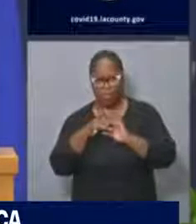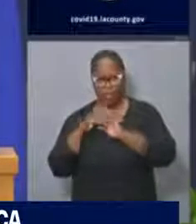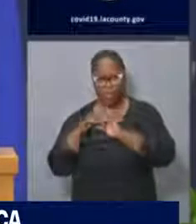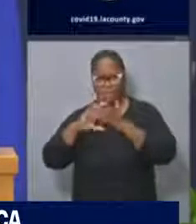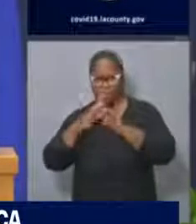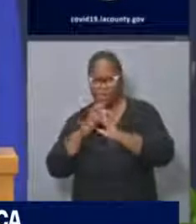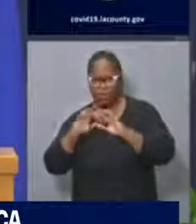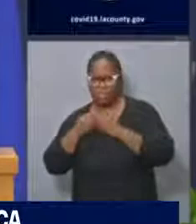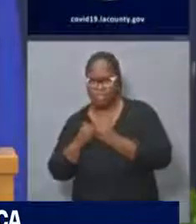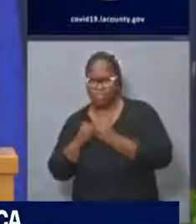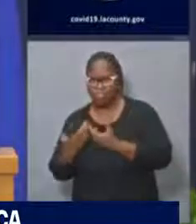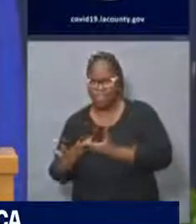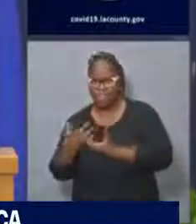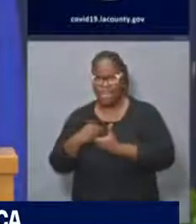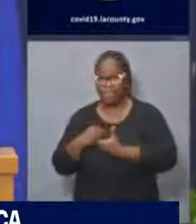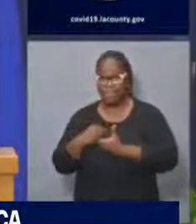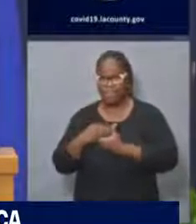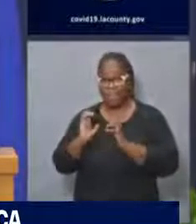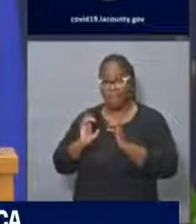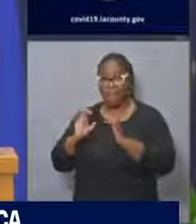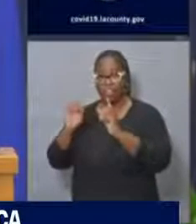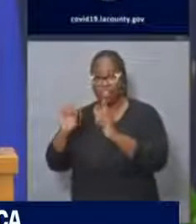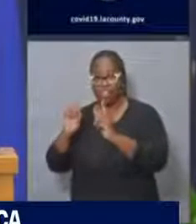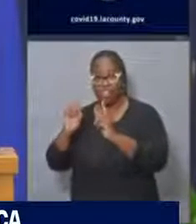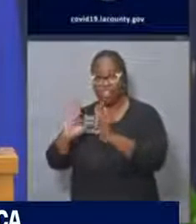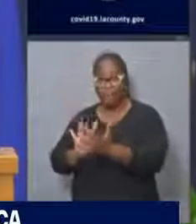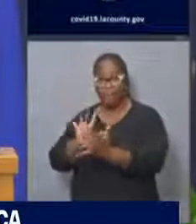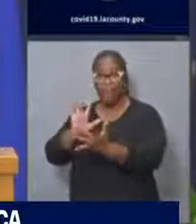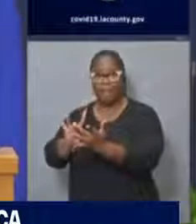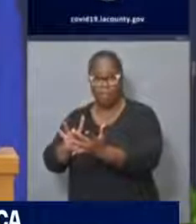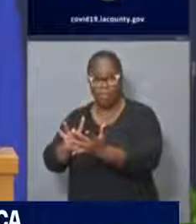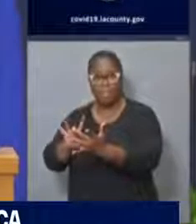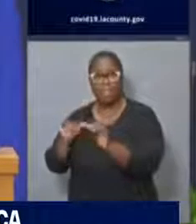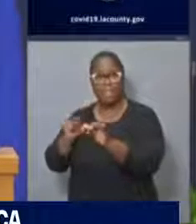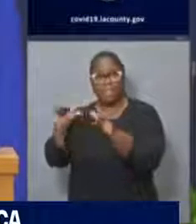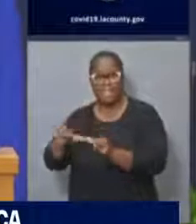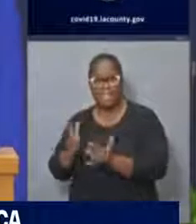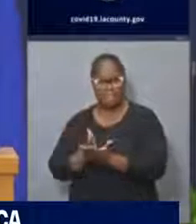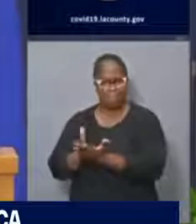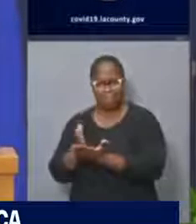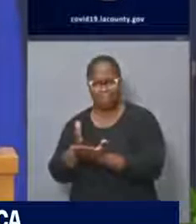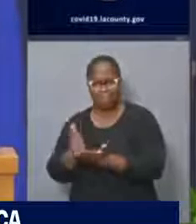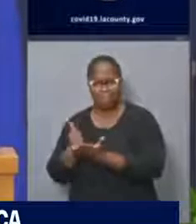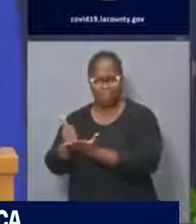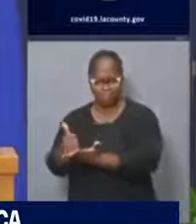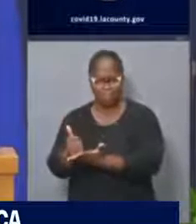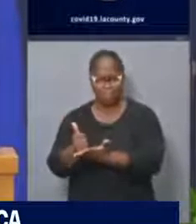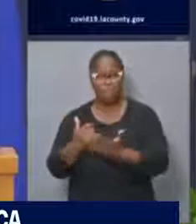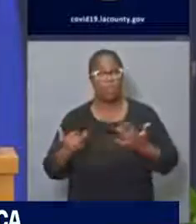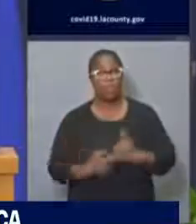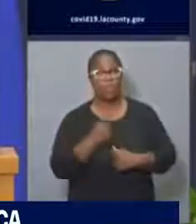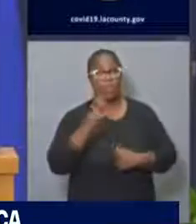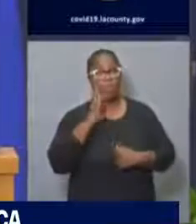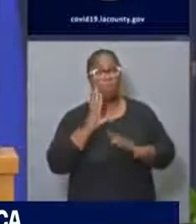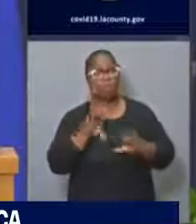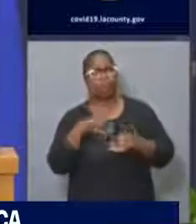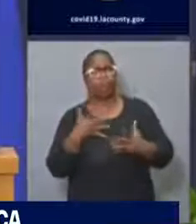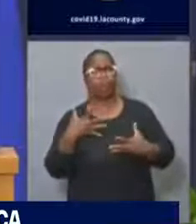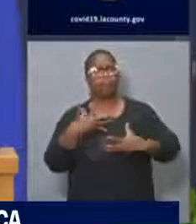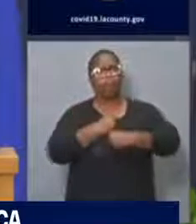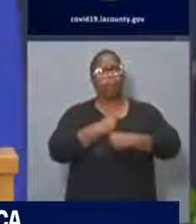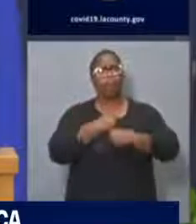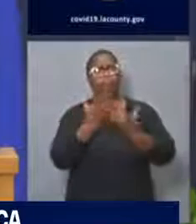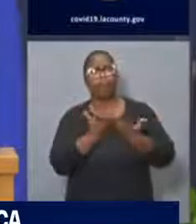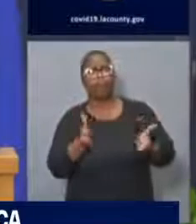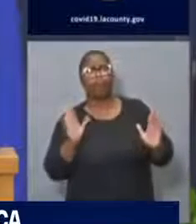engagement, education, outreach campaigns, and system navigation. Today, I will provide a brief